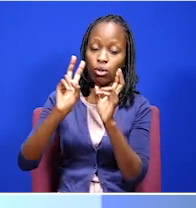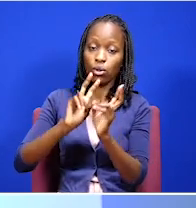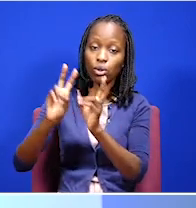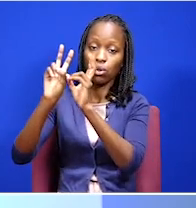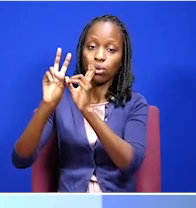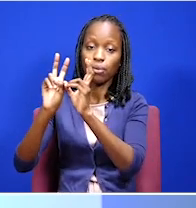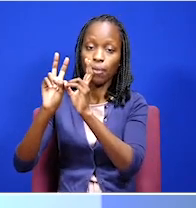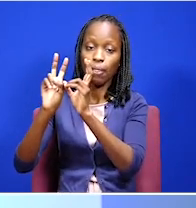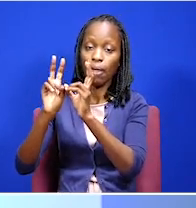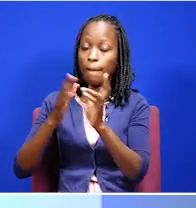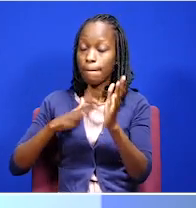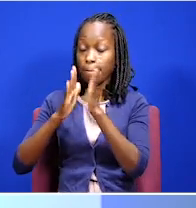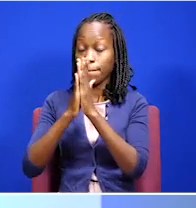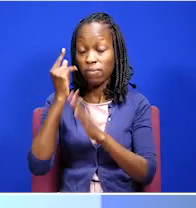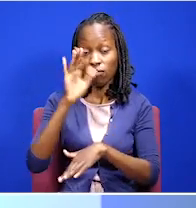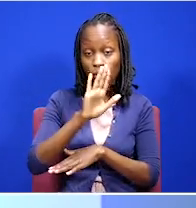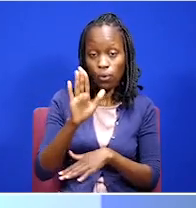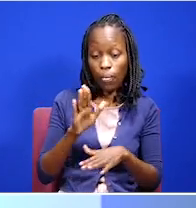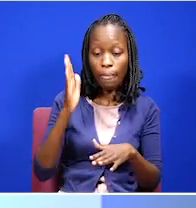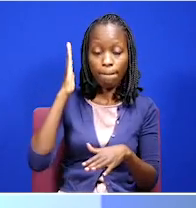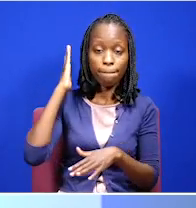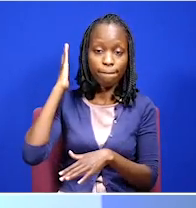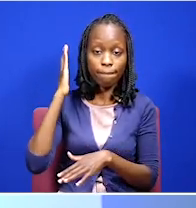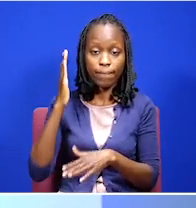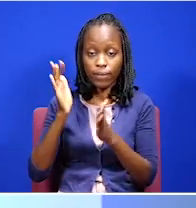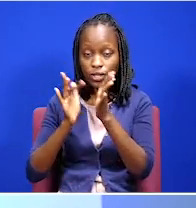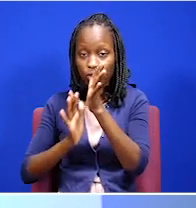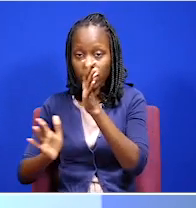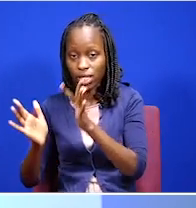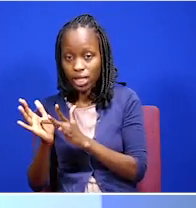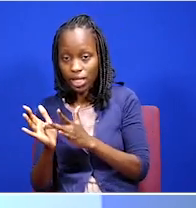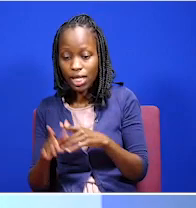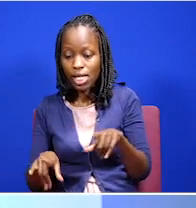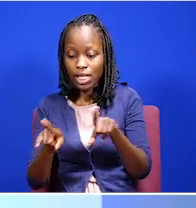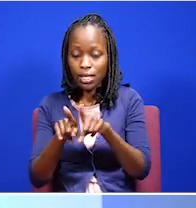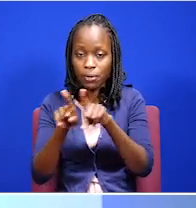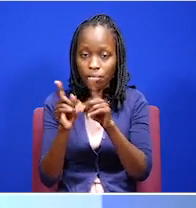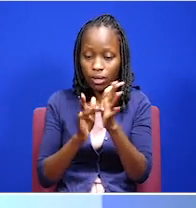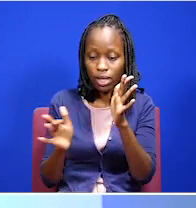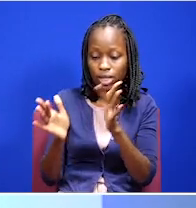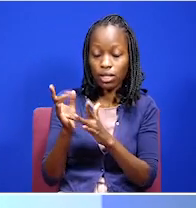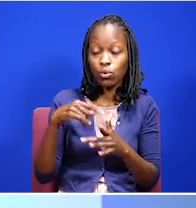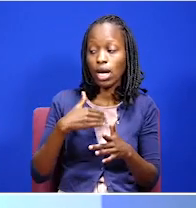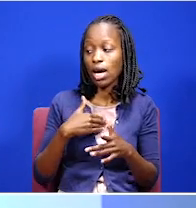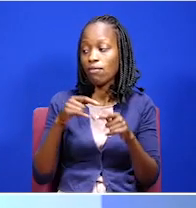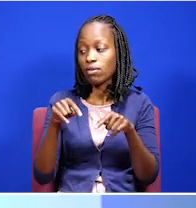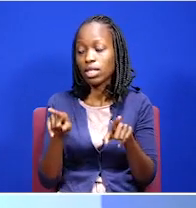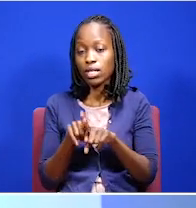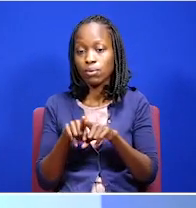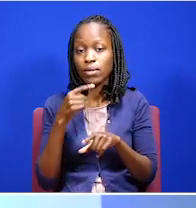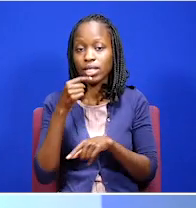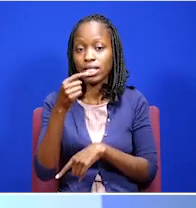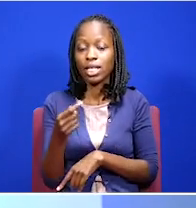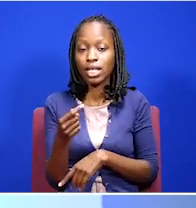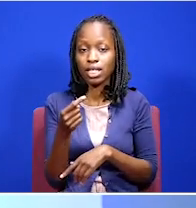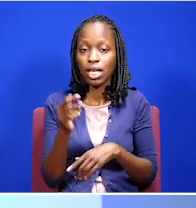you. This Peter, this Jesus is the same one, as it says in that very book that I have read, Hebrews